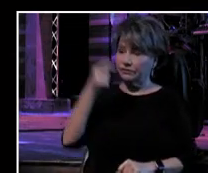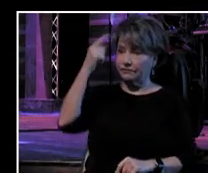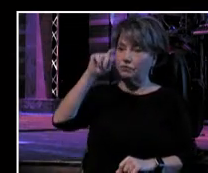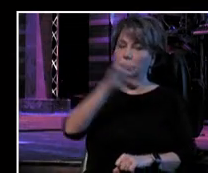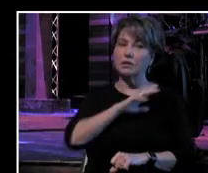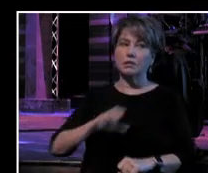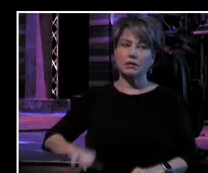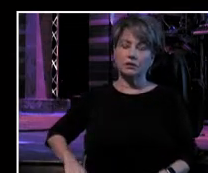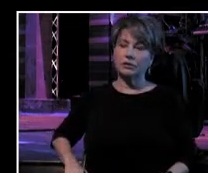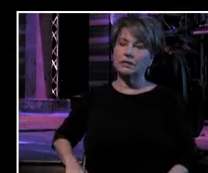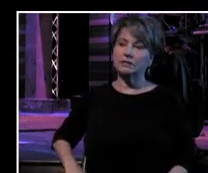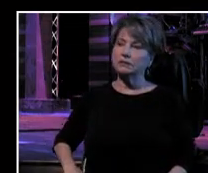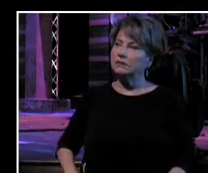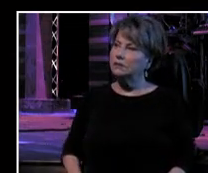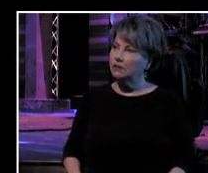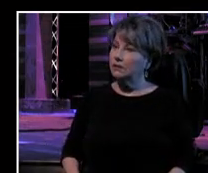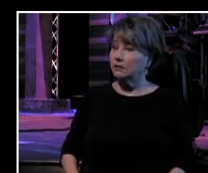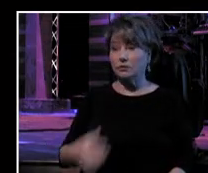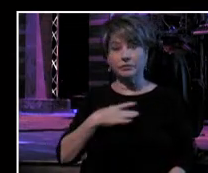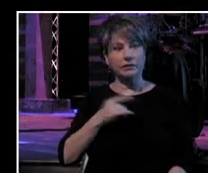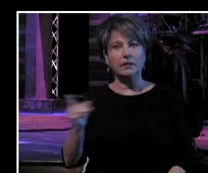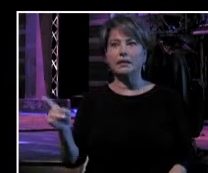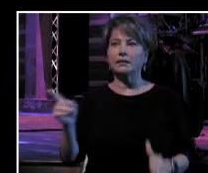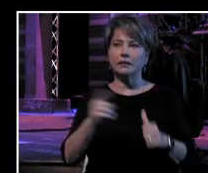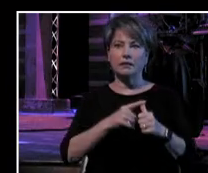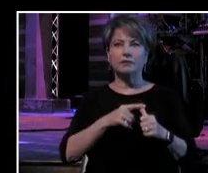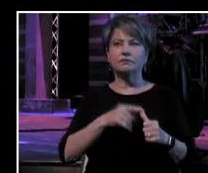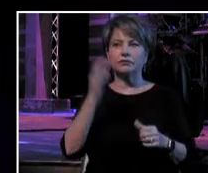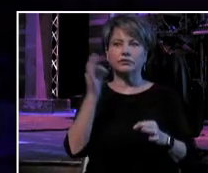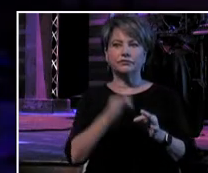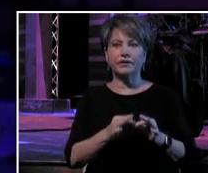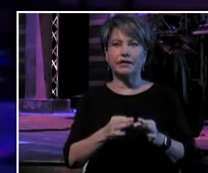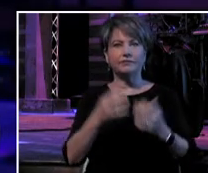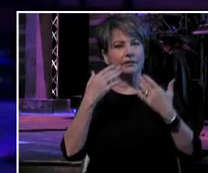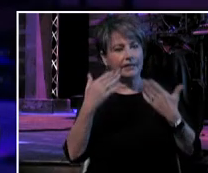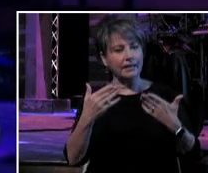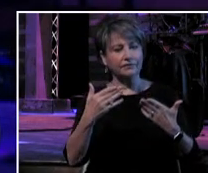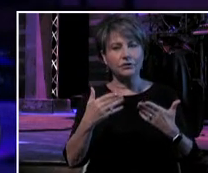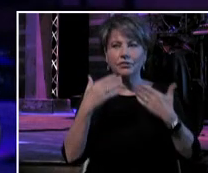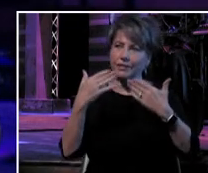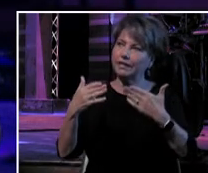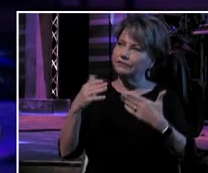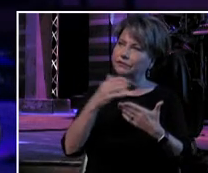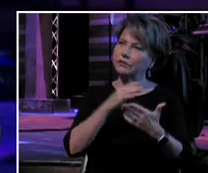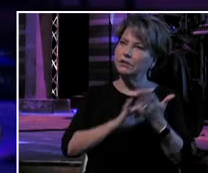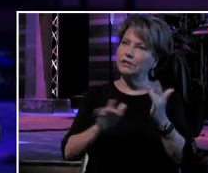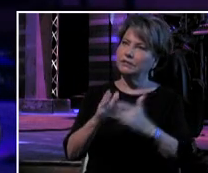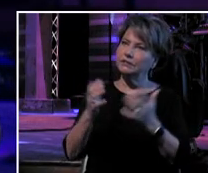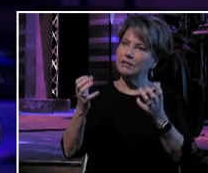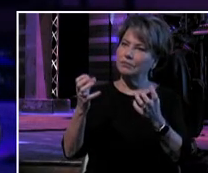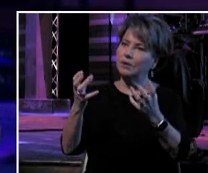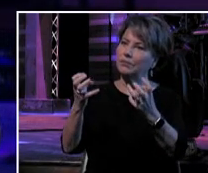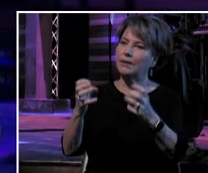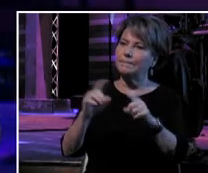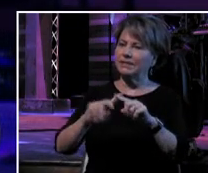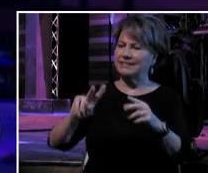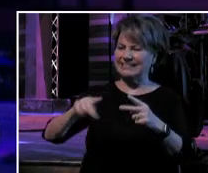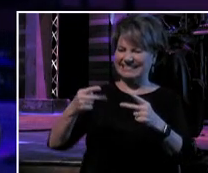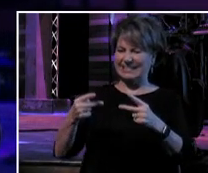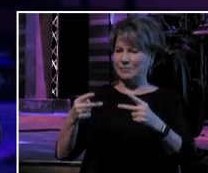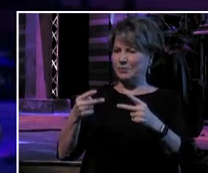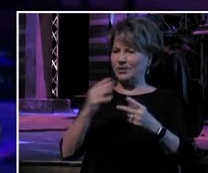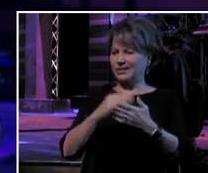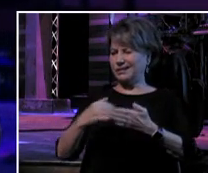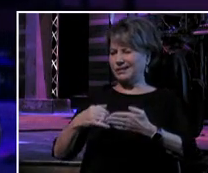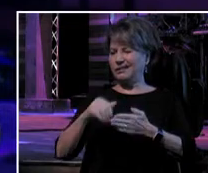Okay? So we like the first part. I am so thankful to believe in Jesus. We just don't like the second part, but also suffer for his